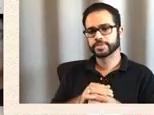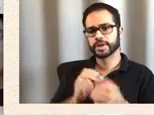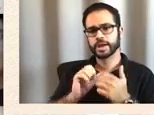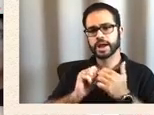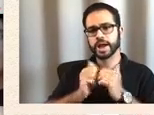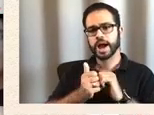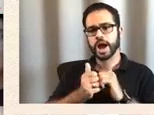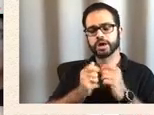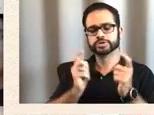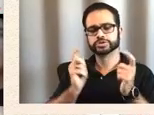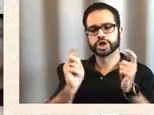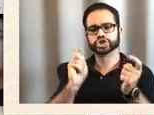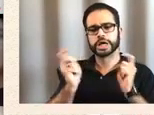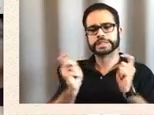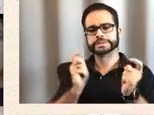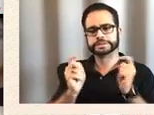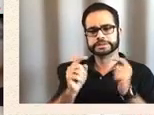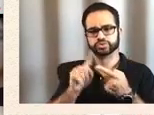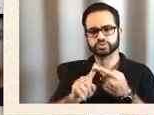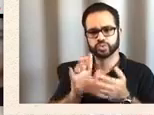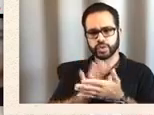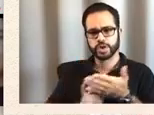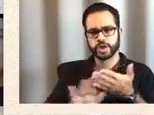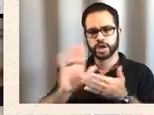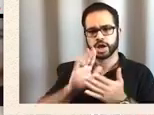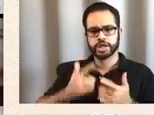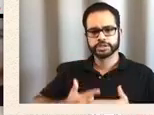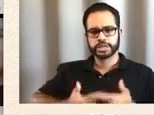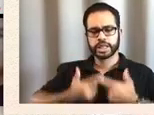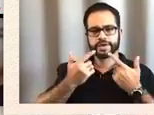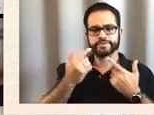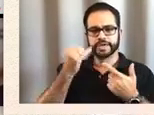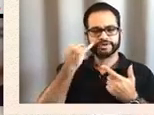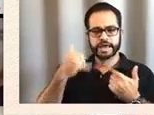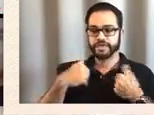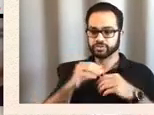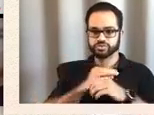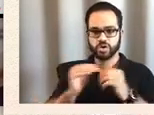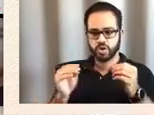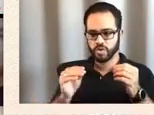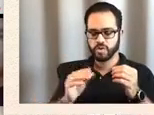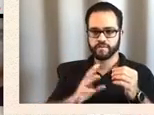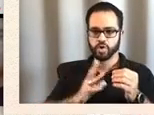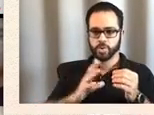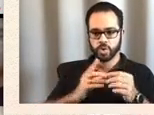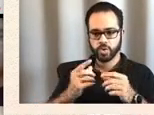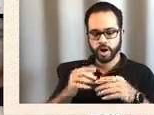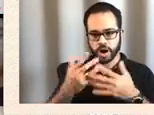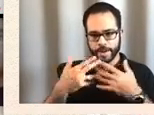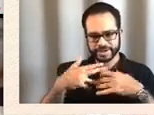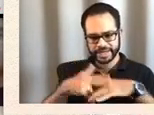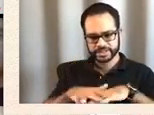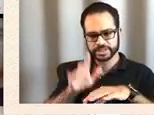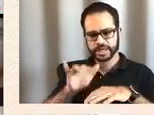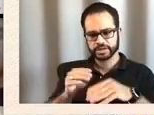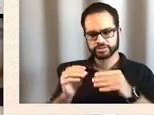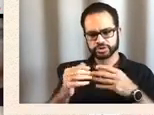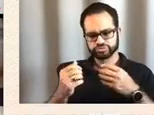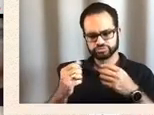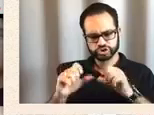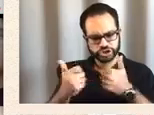to college, given that you didn't have informal accommodations? Was that a challenge or was that more of a smooth process?